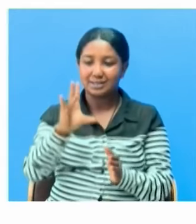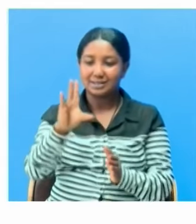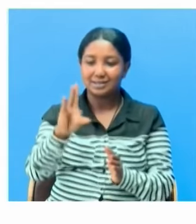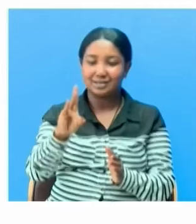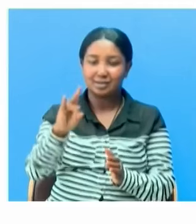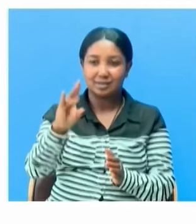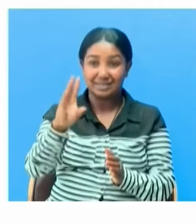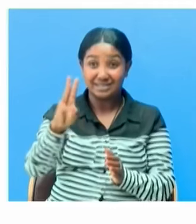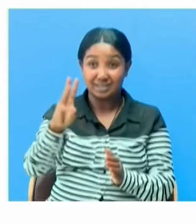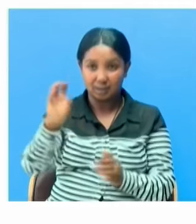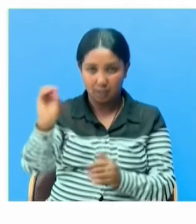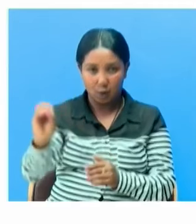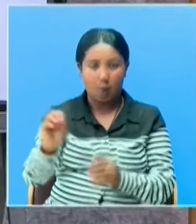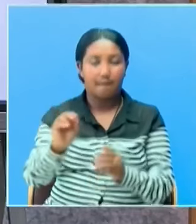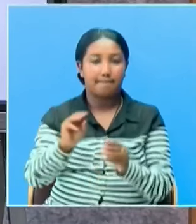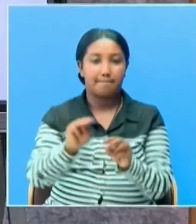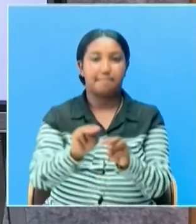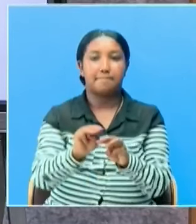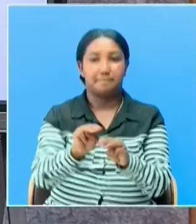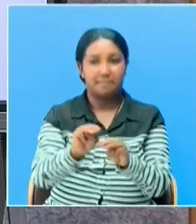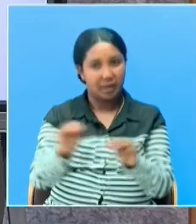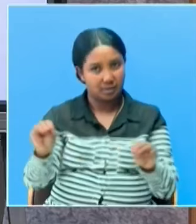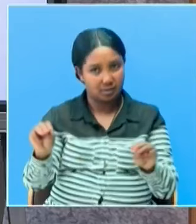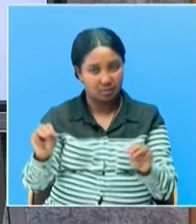1.60 meter.